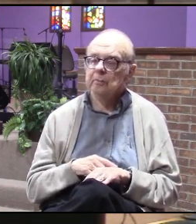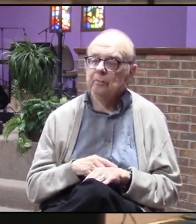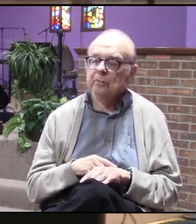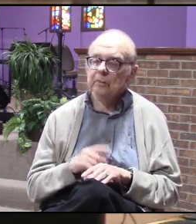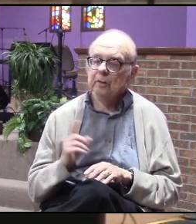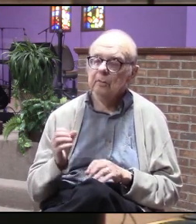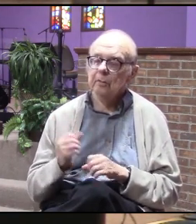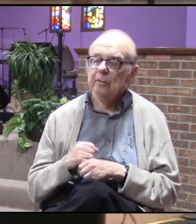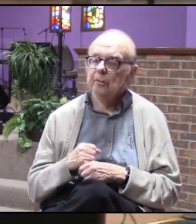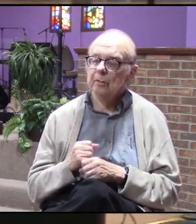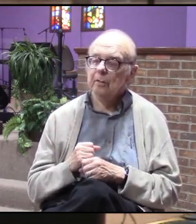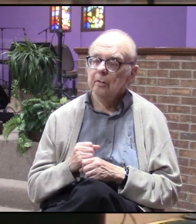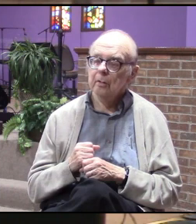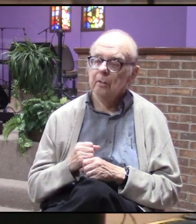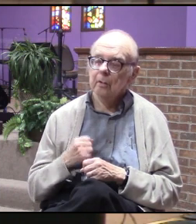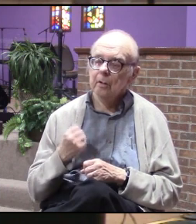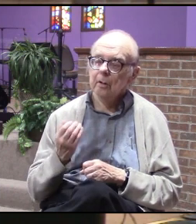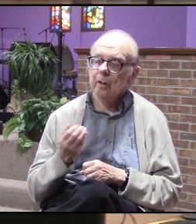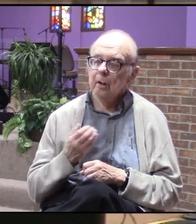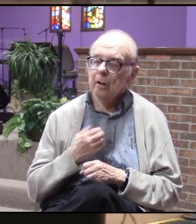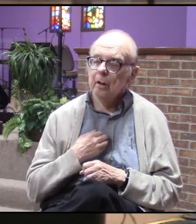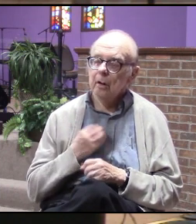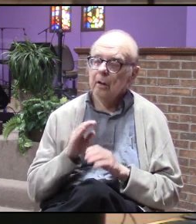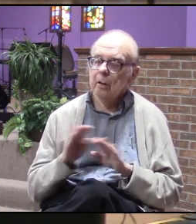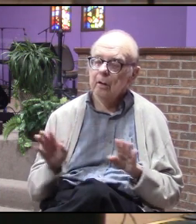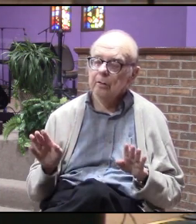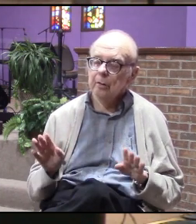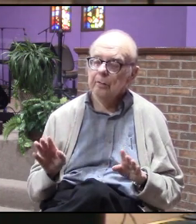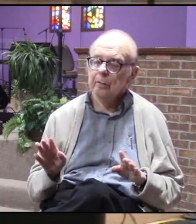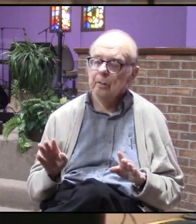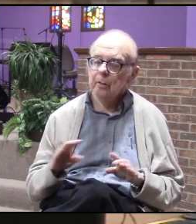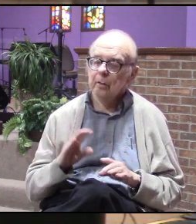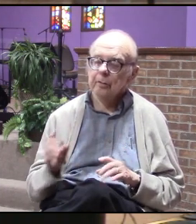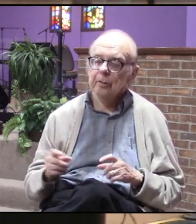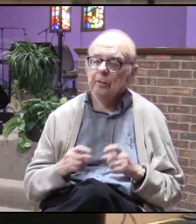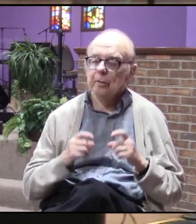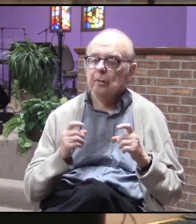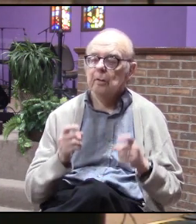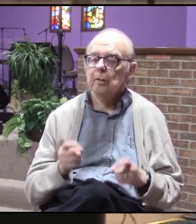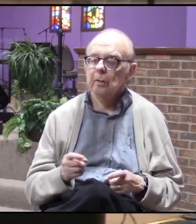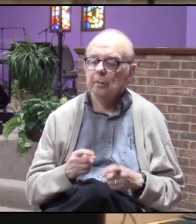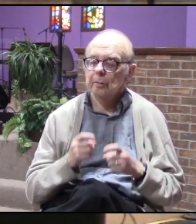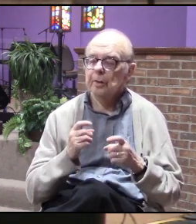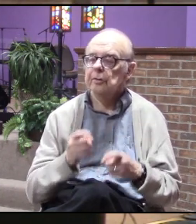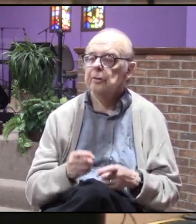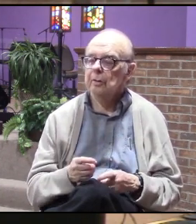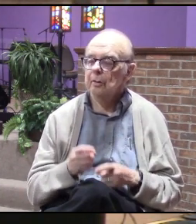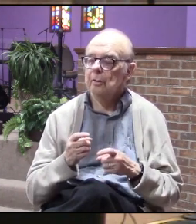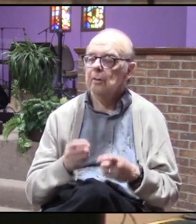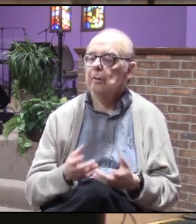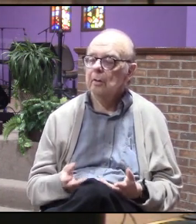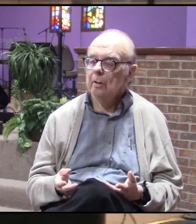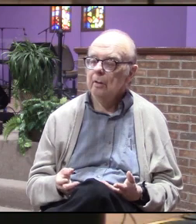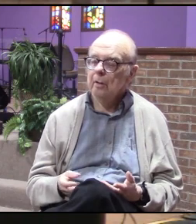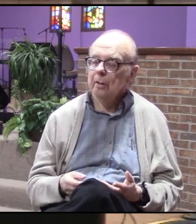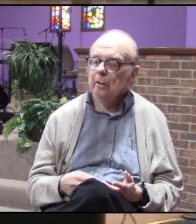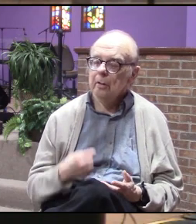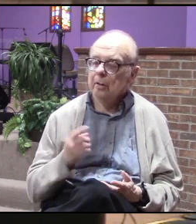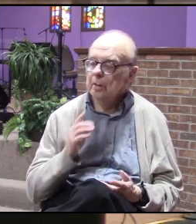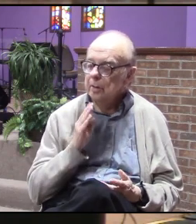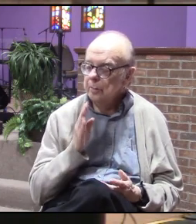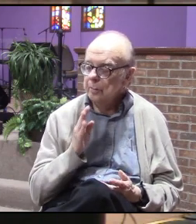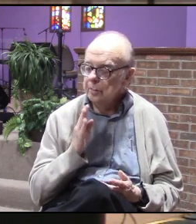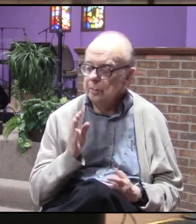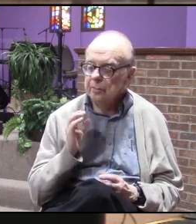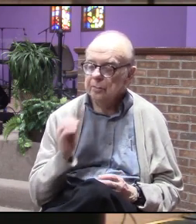which makes our opening up of Christmas presents so long. But we taught our children